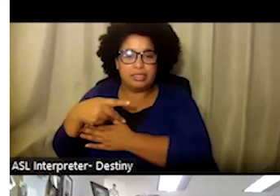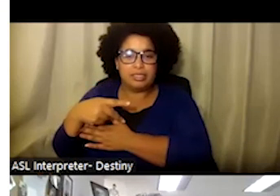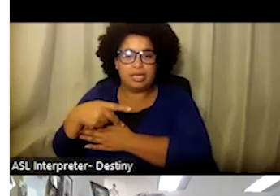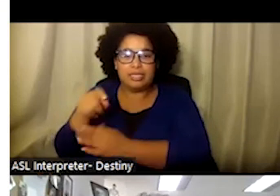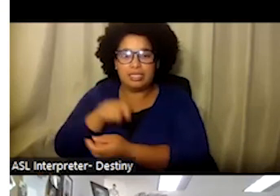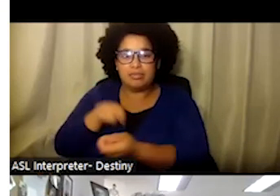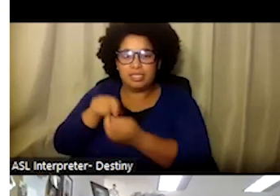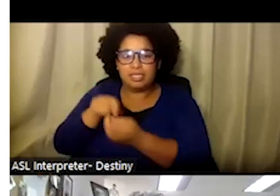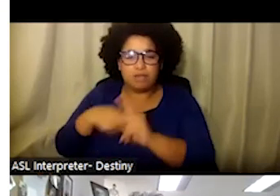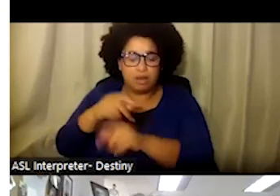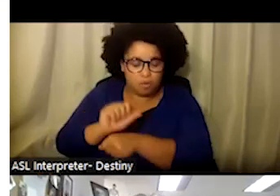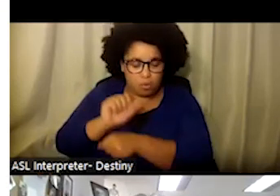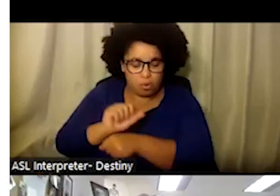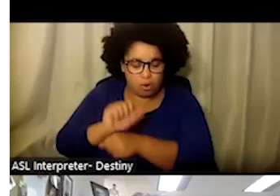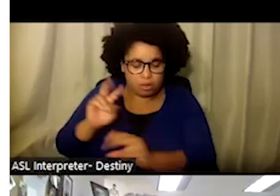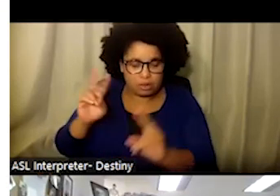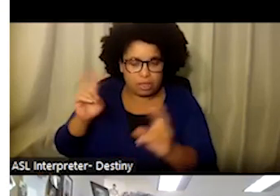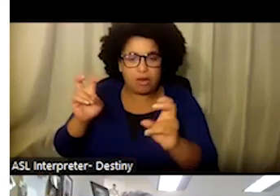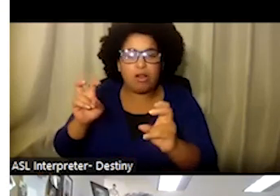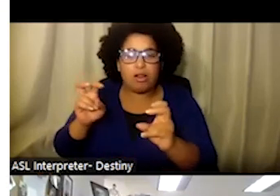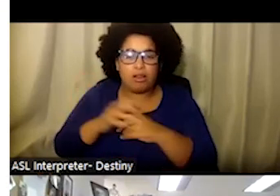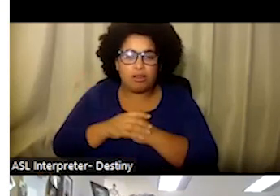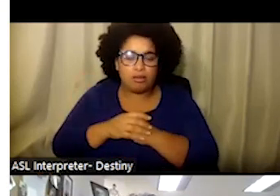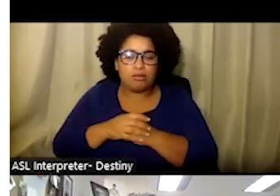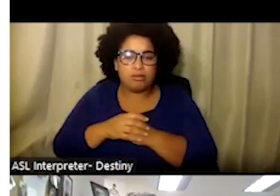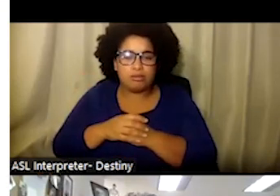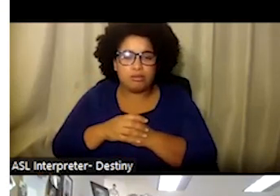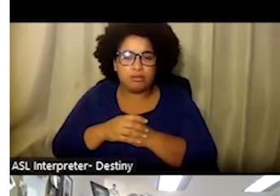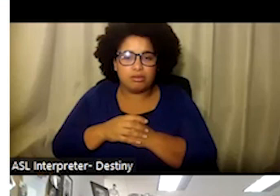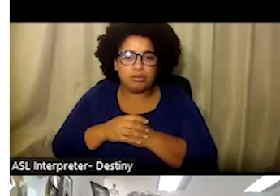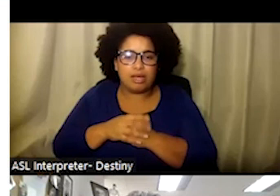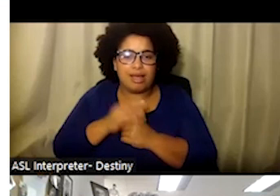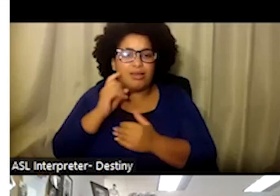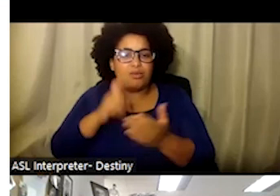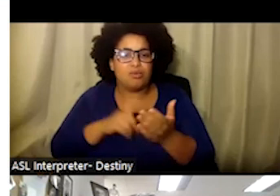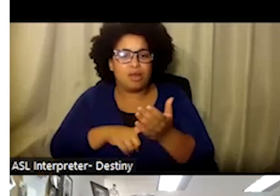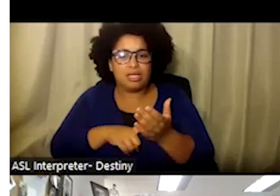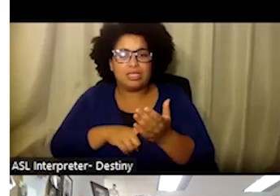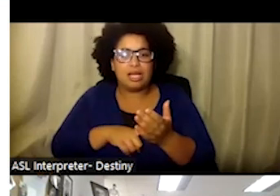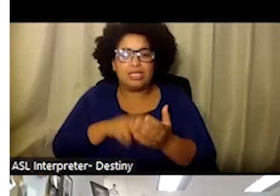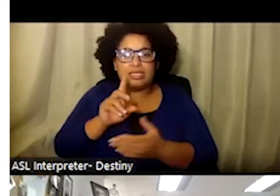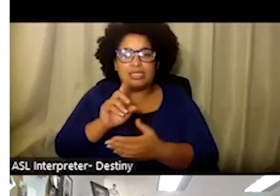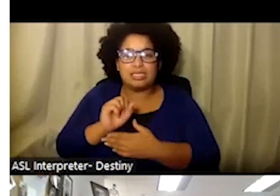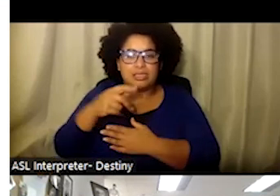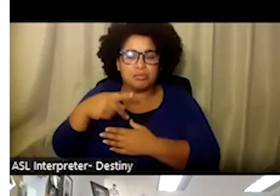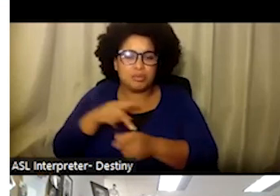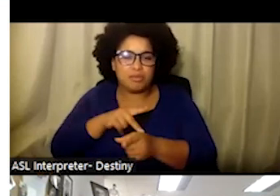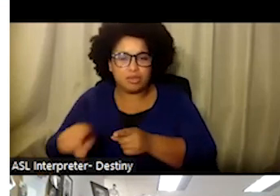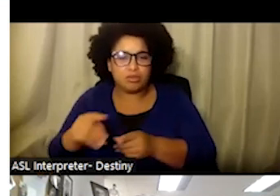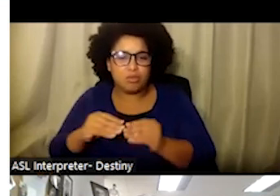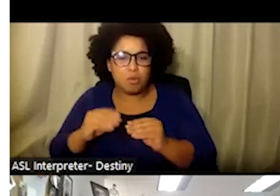distinct occupation title. It's very important. And recognize direct support professionals more accurately, meaning in